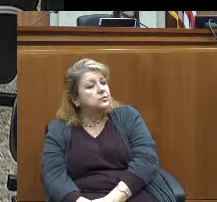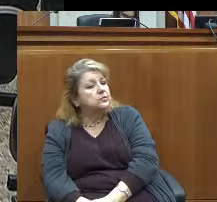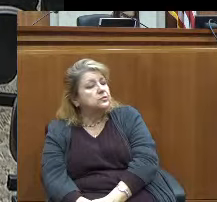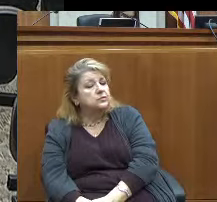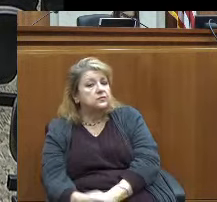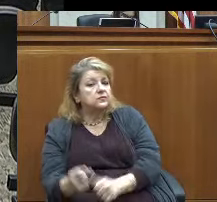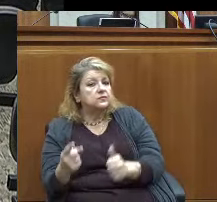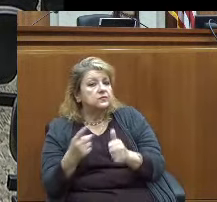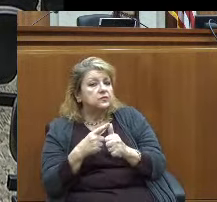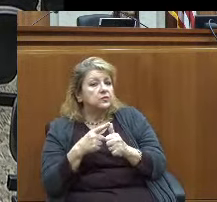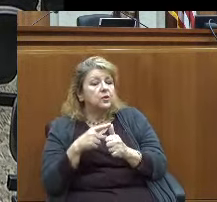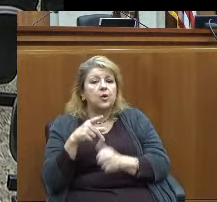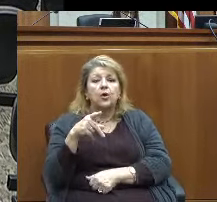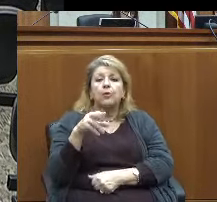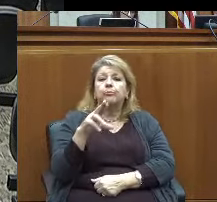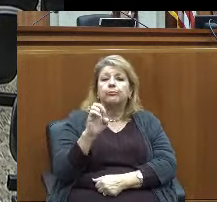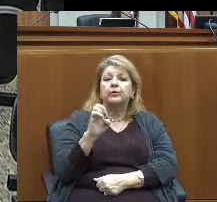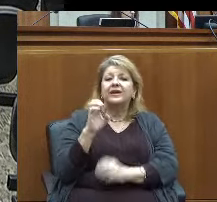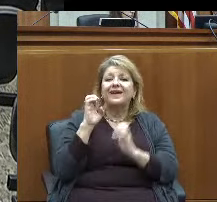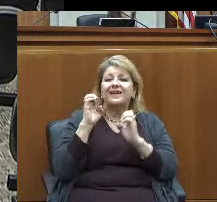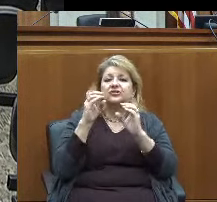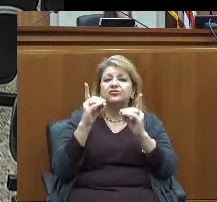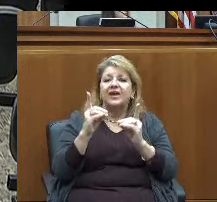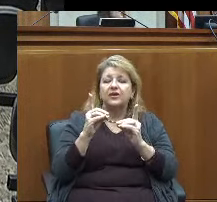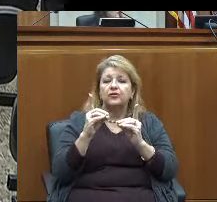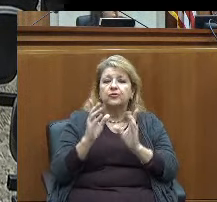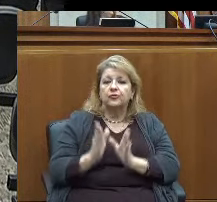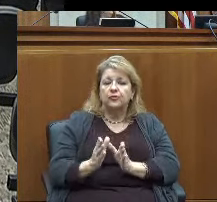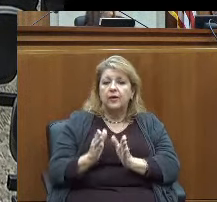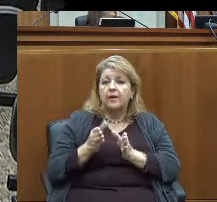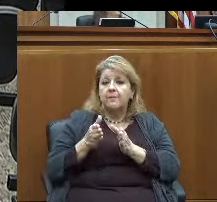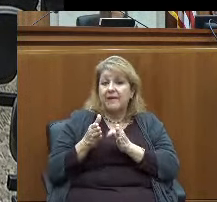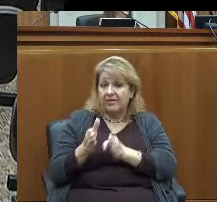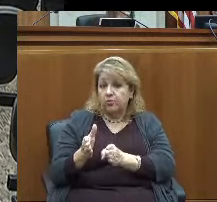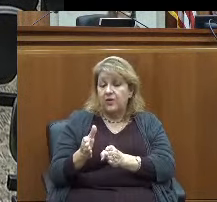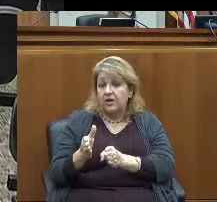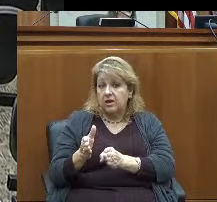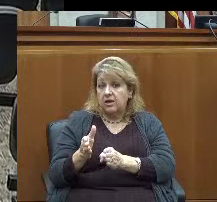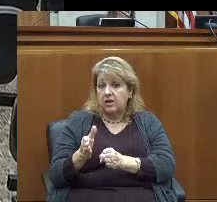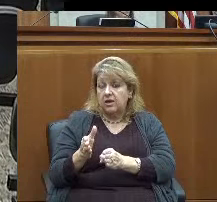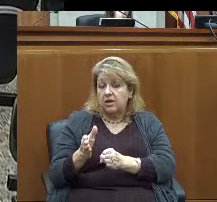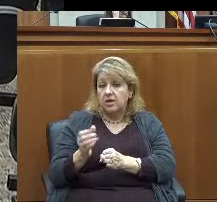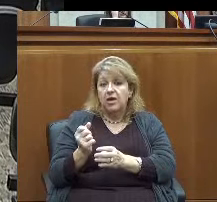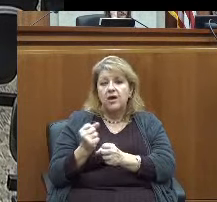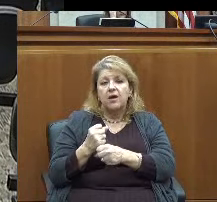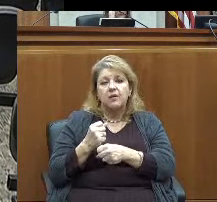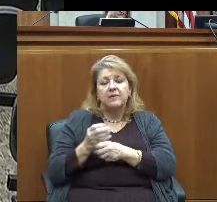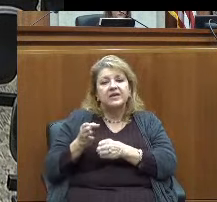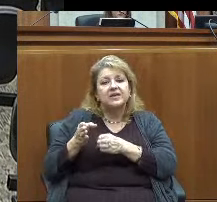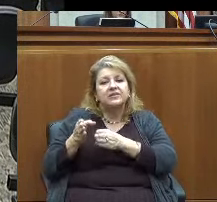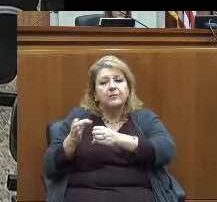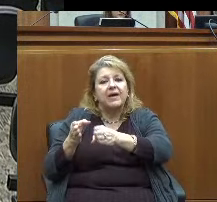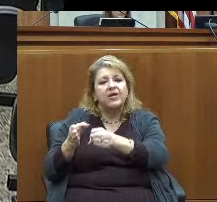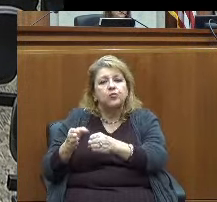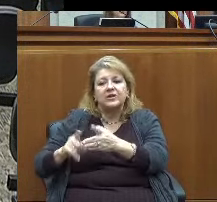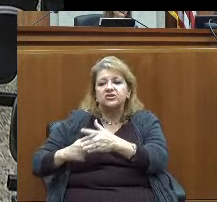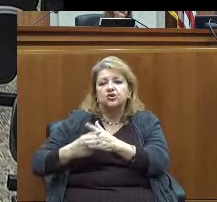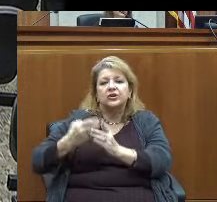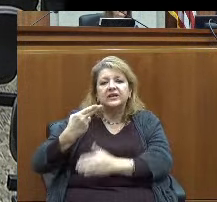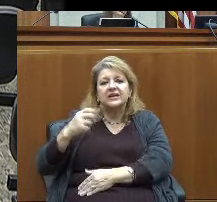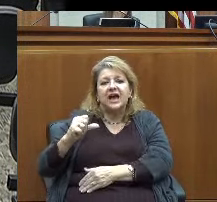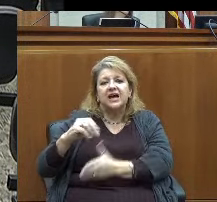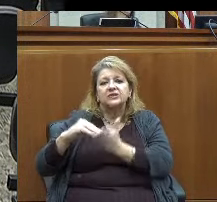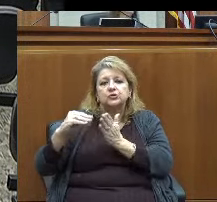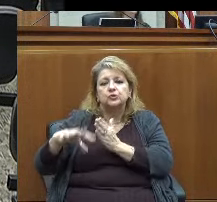The first one, the pre-educator pathway, where we're creating a pathway for high school students to enter this